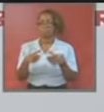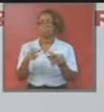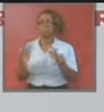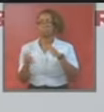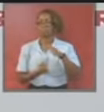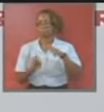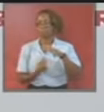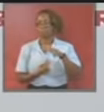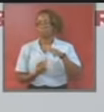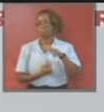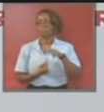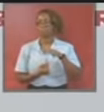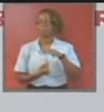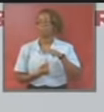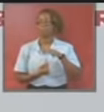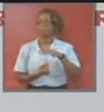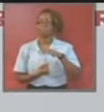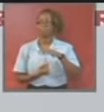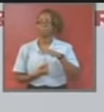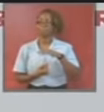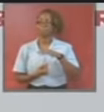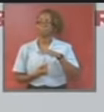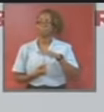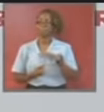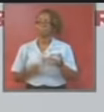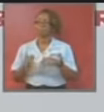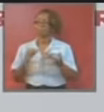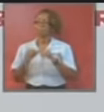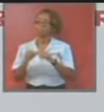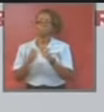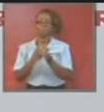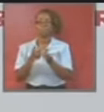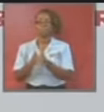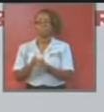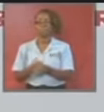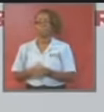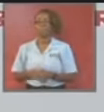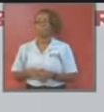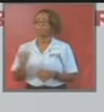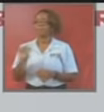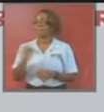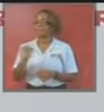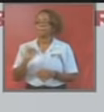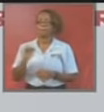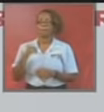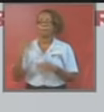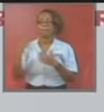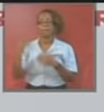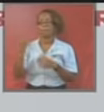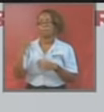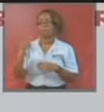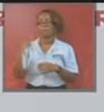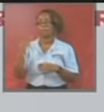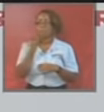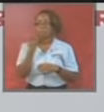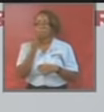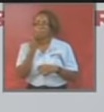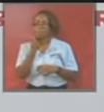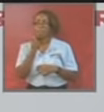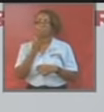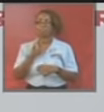into discussion with yellow fever, for example, persons for years, we can't go into certain jurisdictions without having our yellow fever